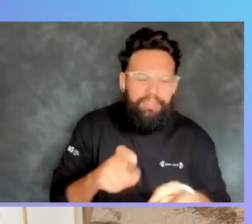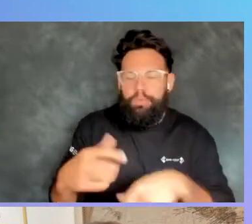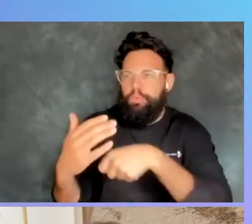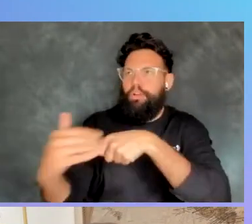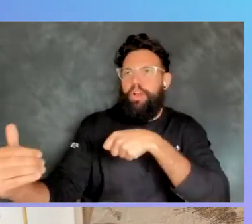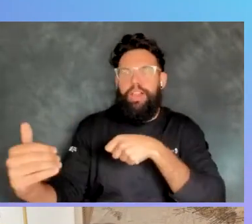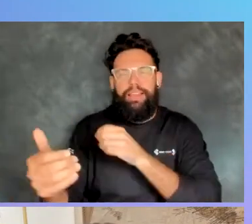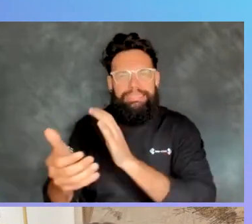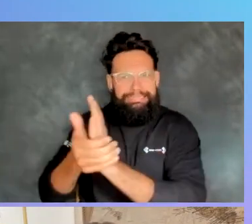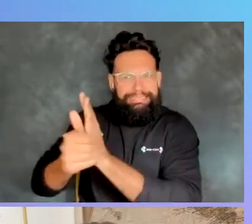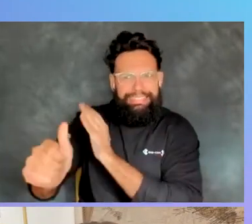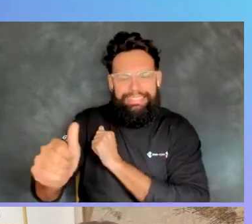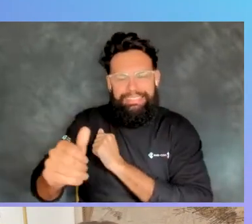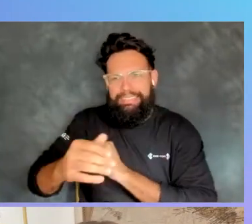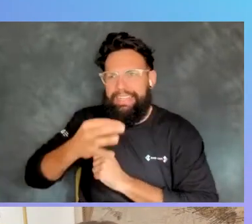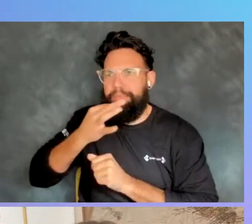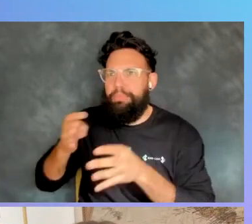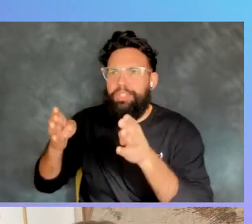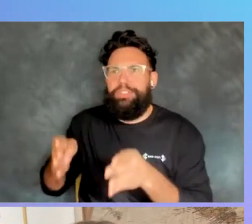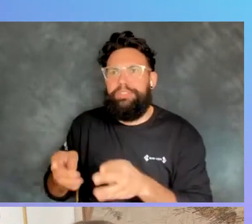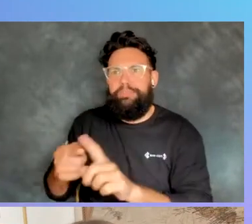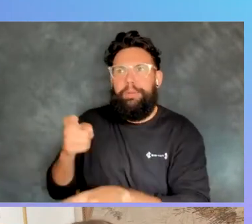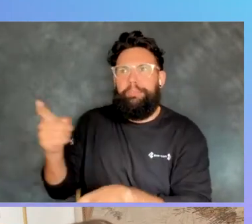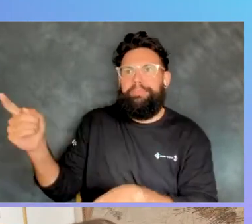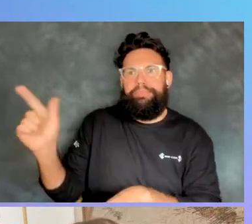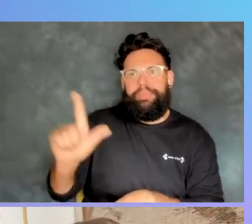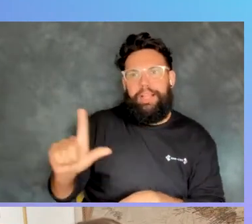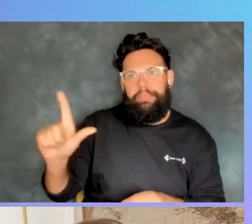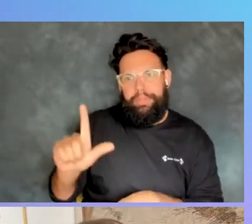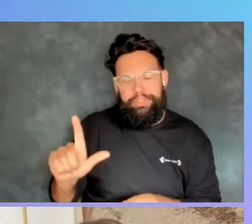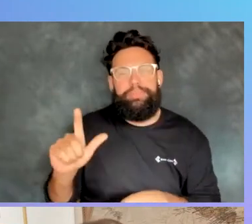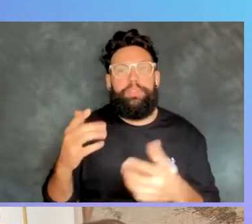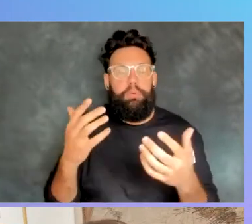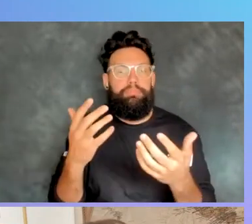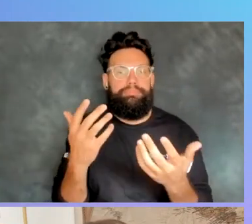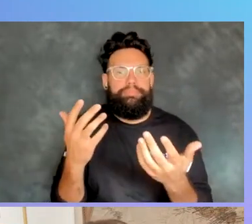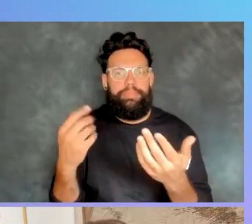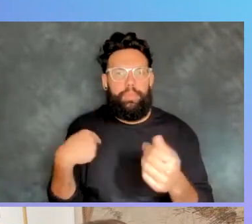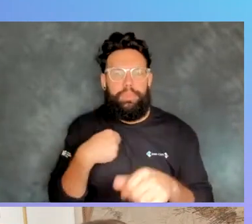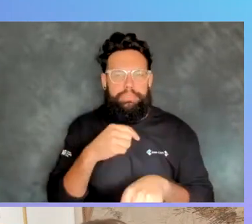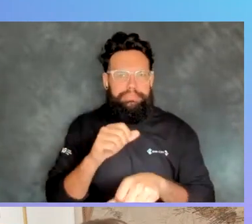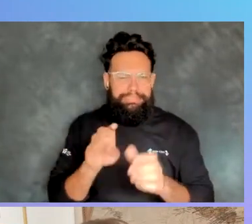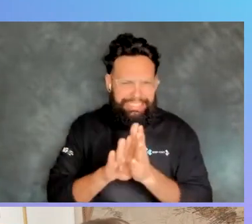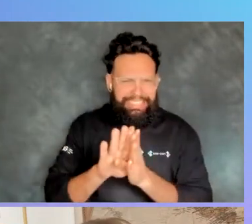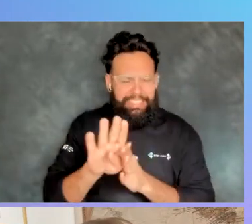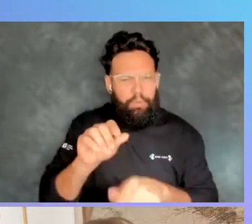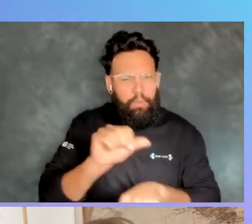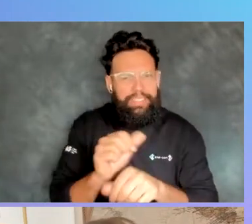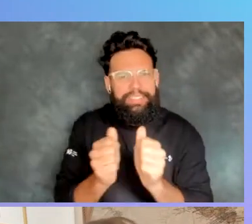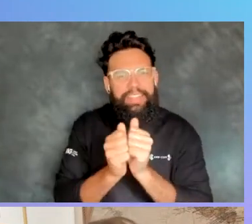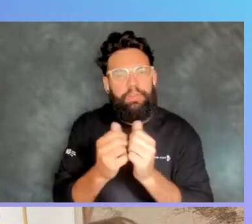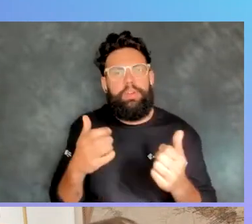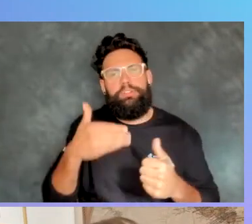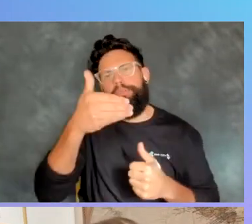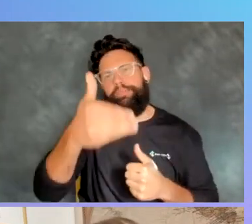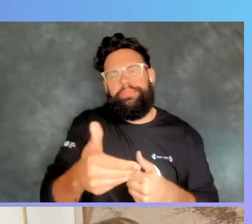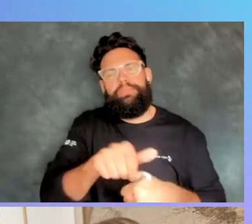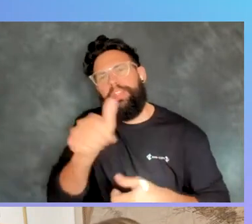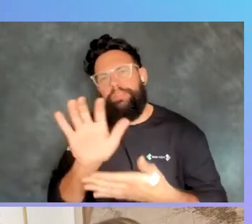So I will flag again that we're going to move on to another GIF on the next slide, similar with hands exploring a tactile